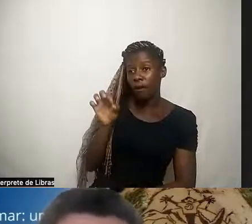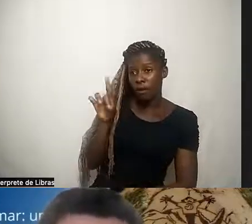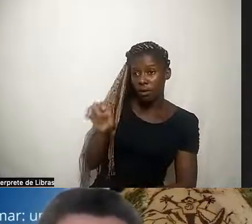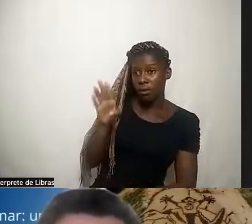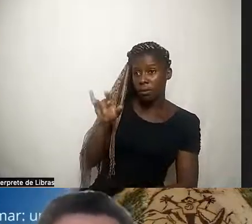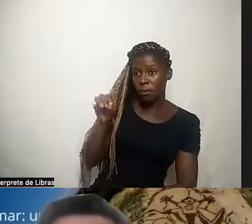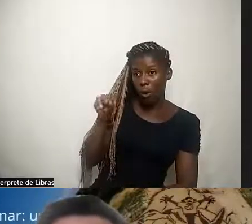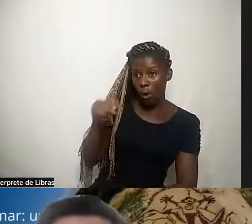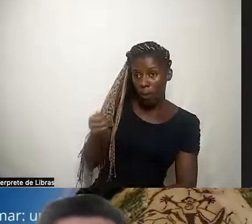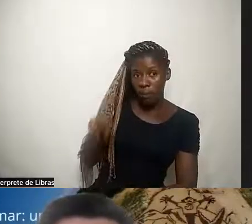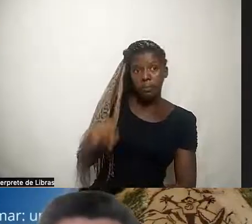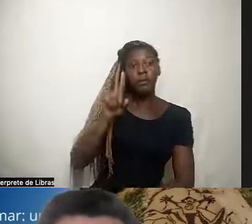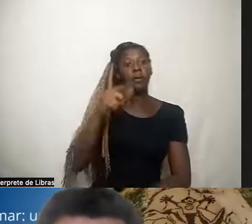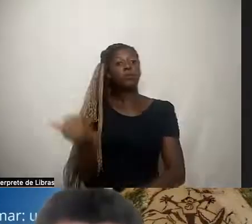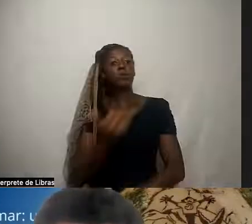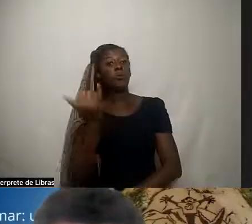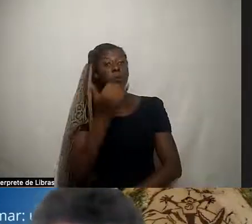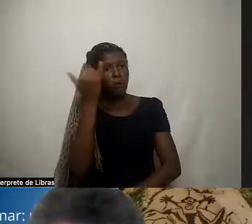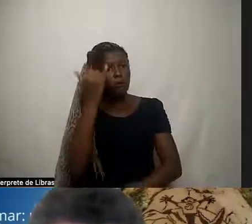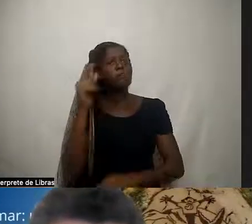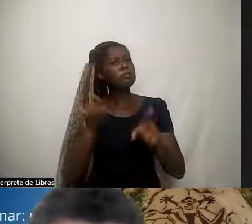And also very relevant